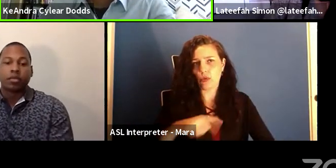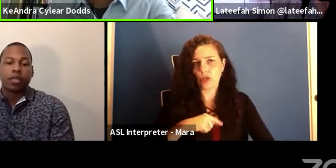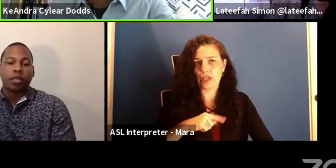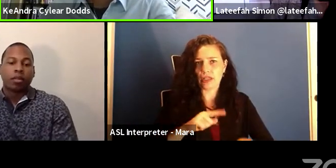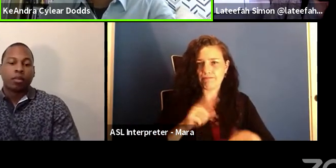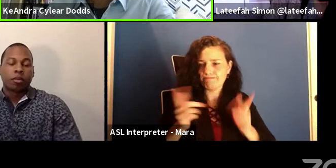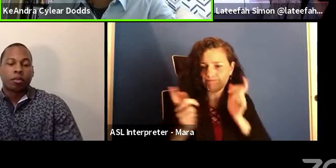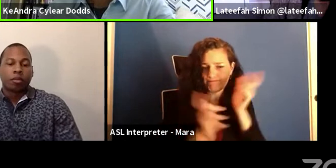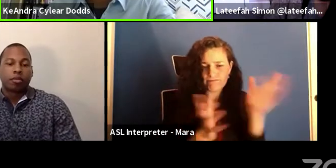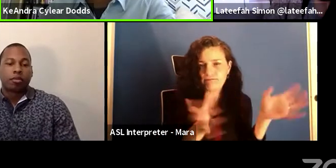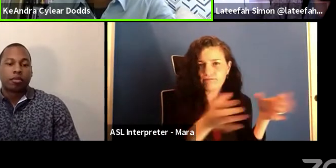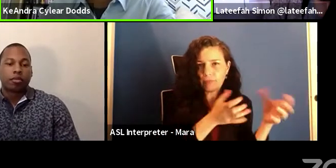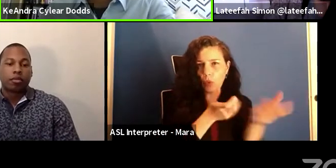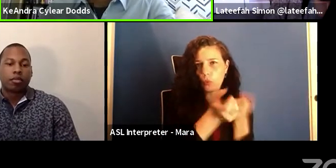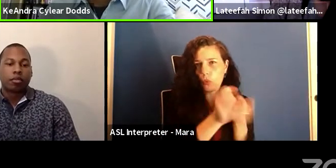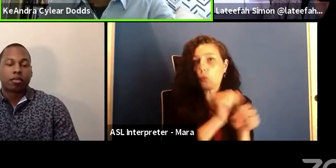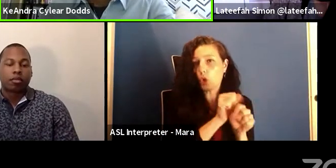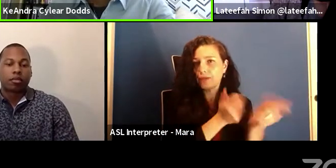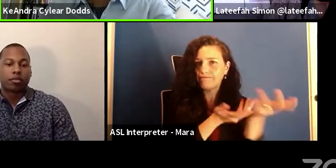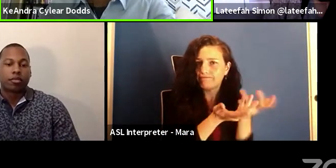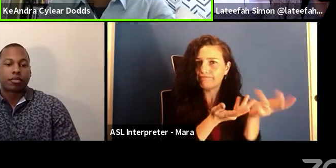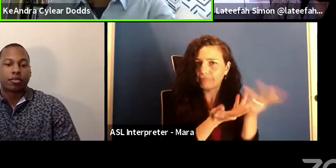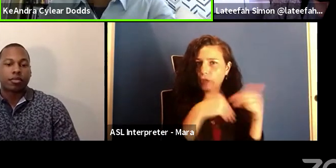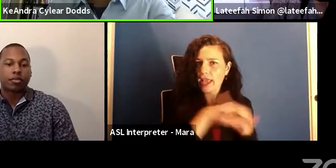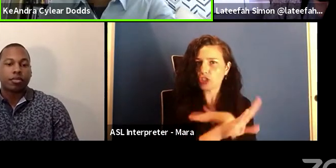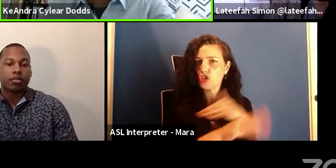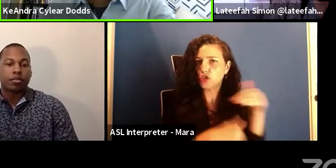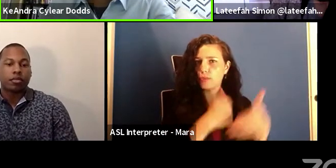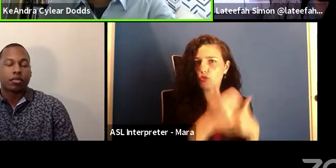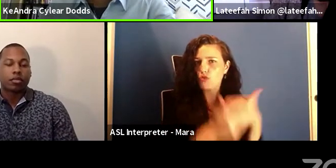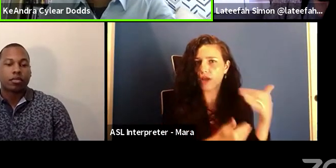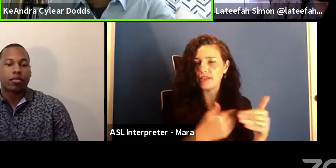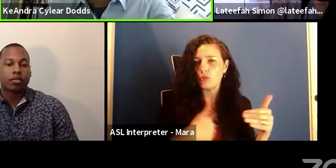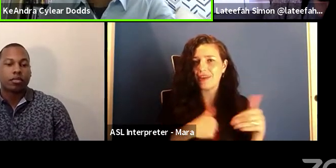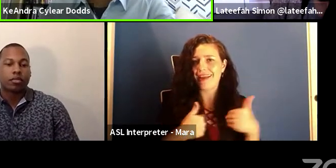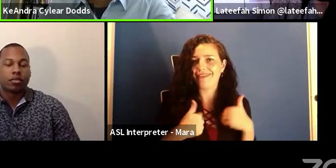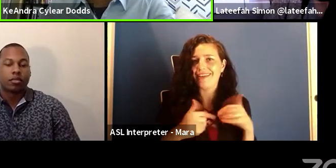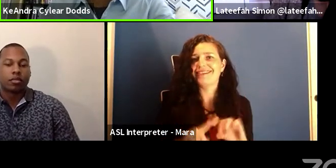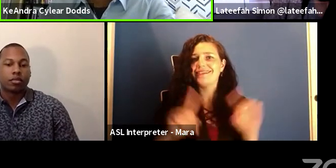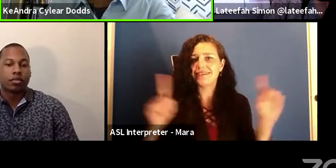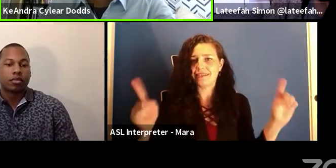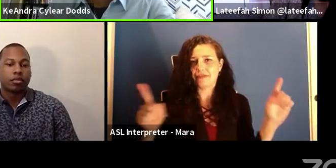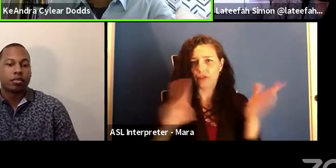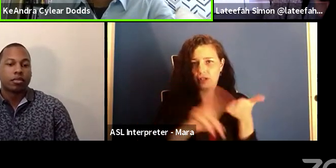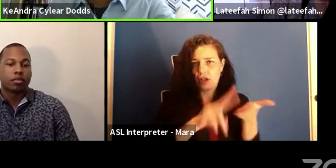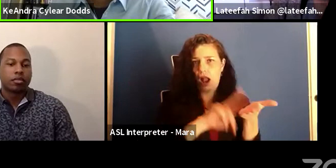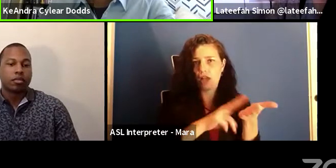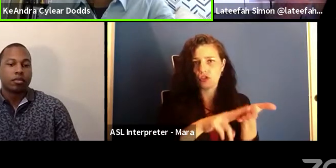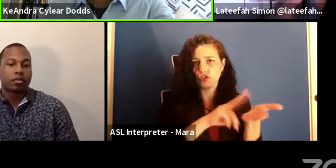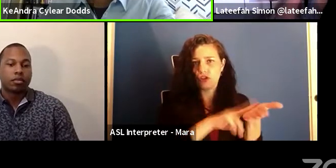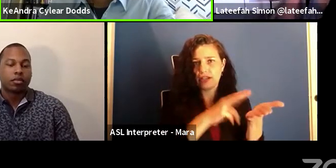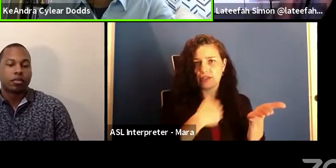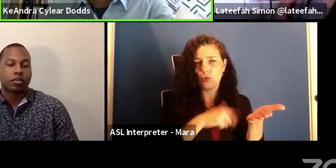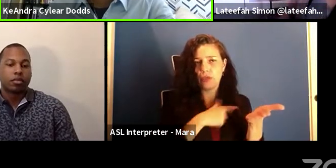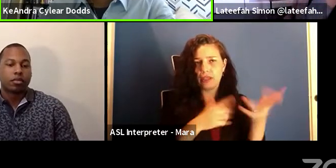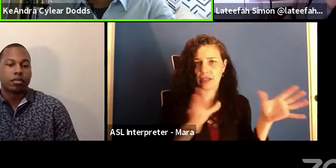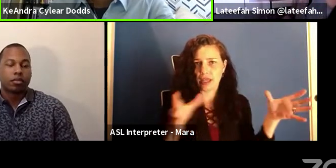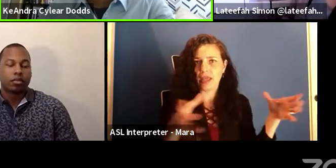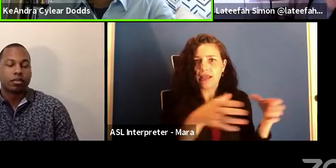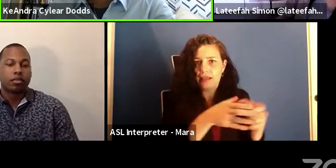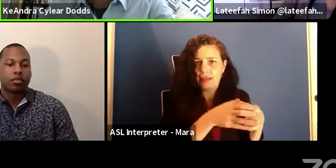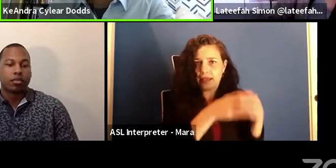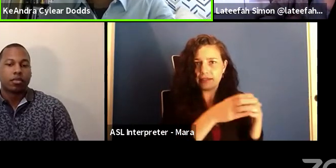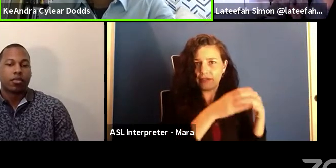process. We have kind of different contracts that help us collectively address safety and security right